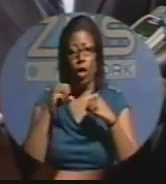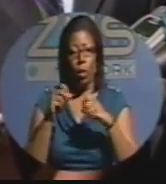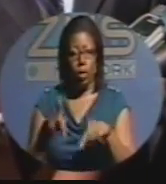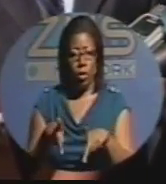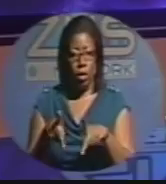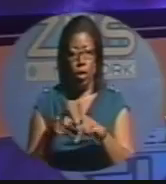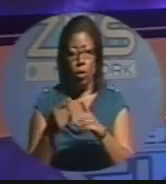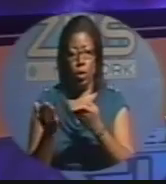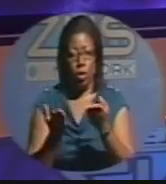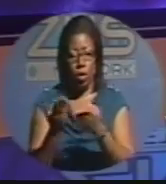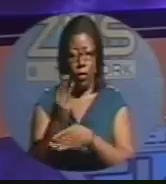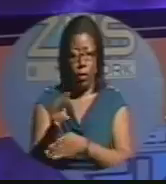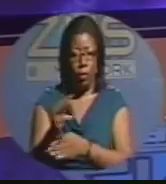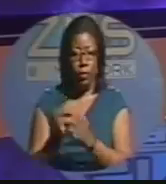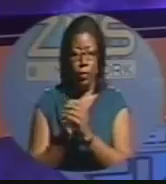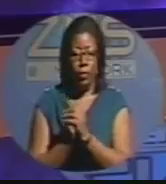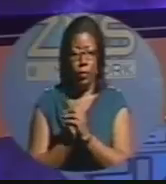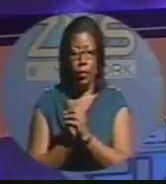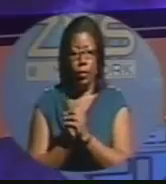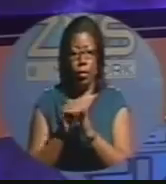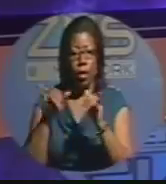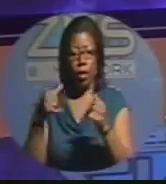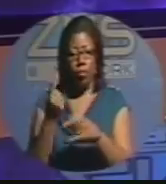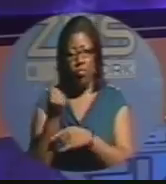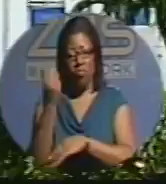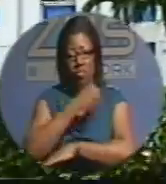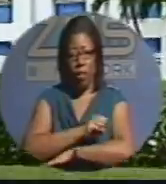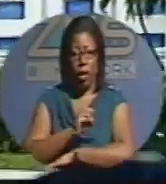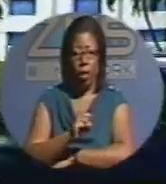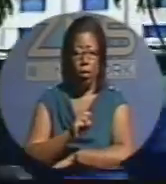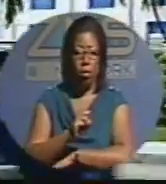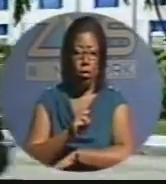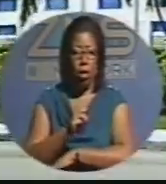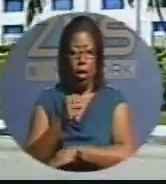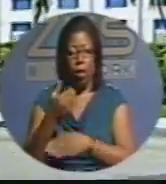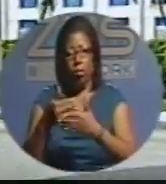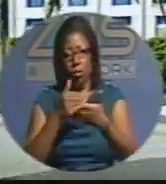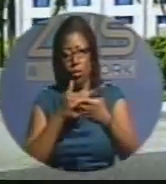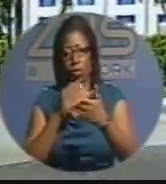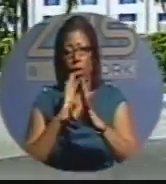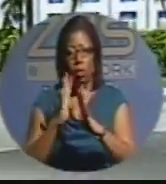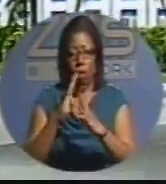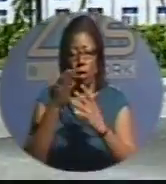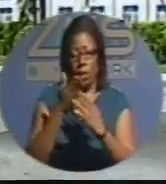serve. Well, we're just days away from the start of talks between the